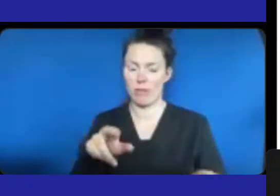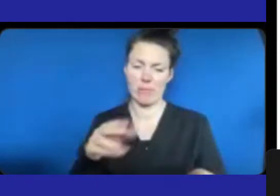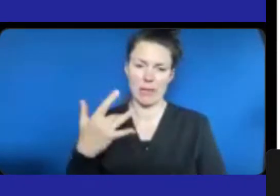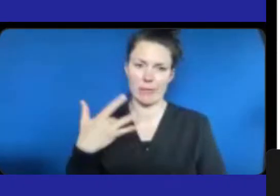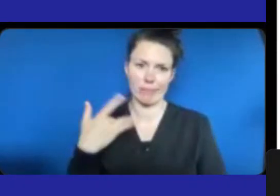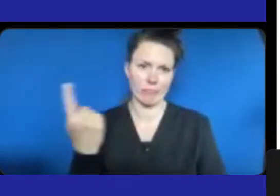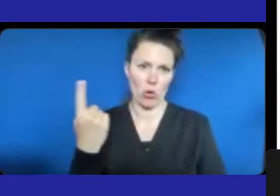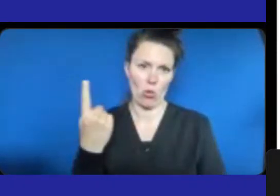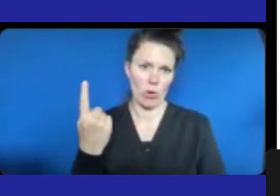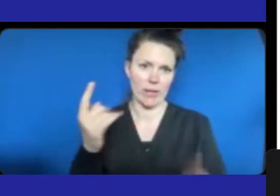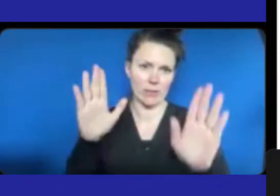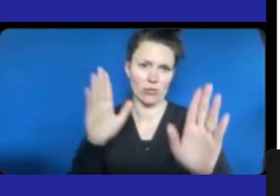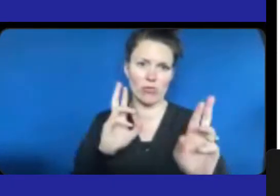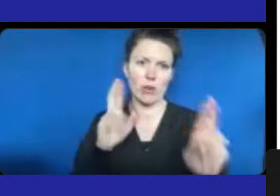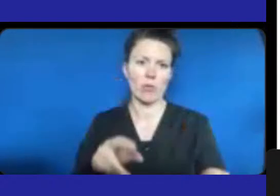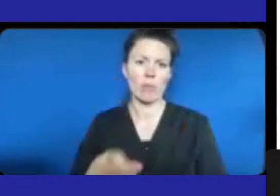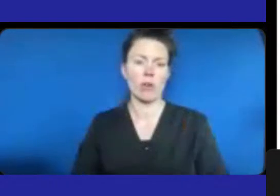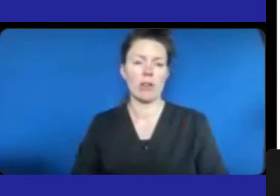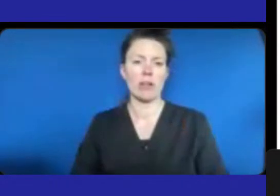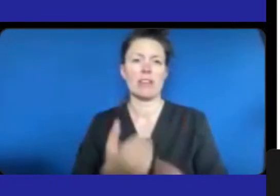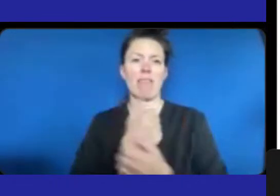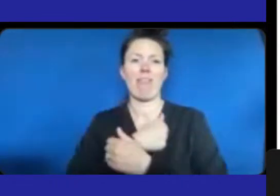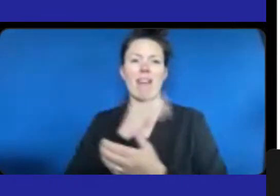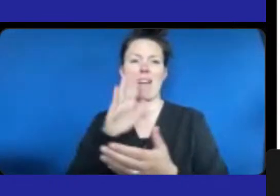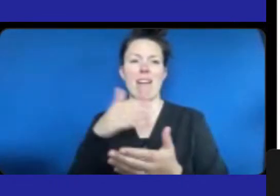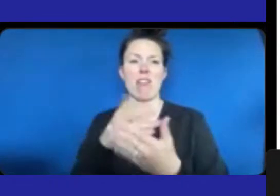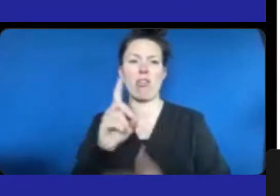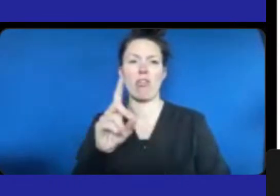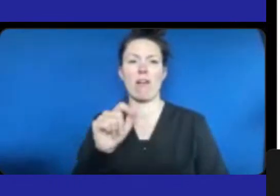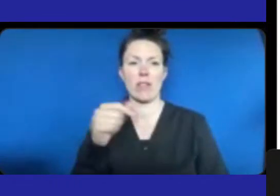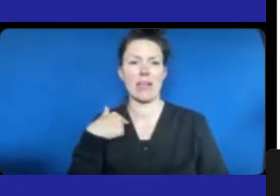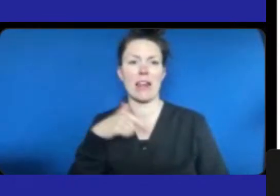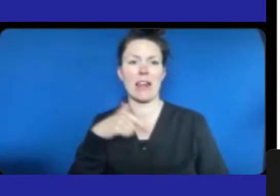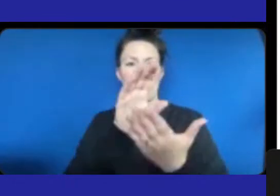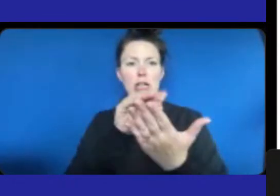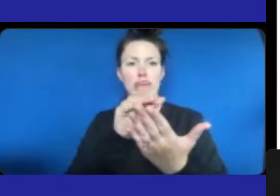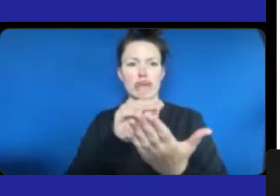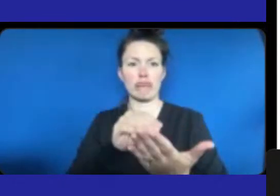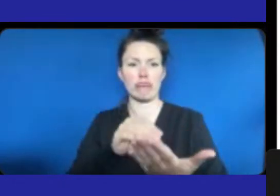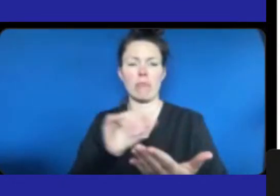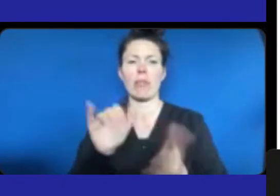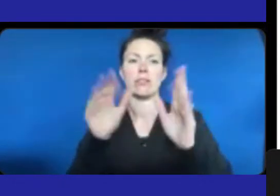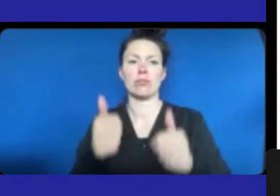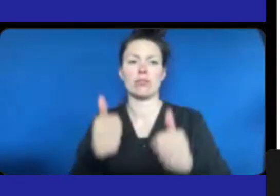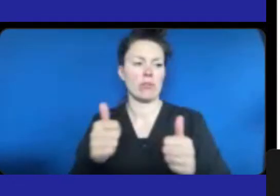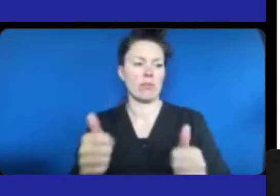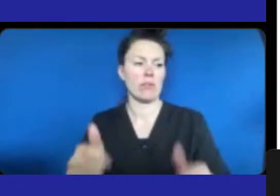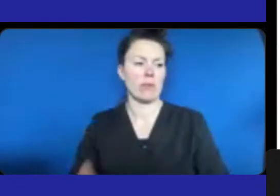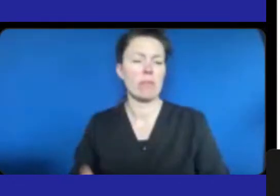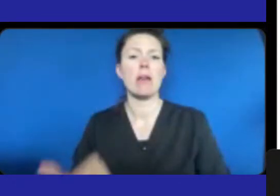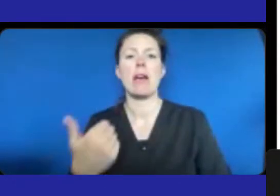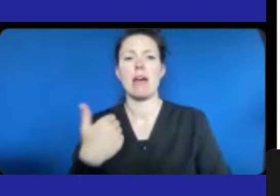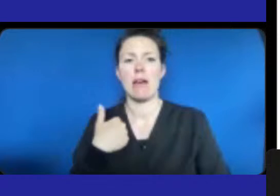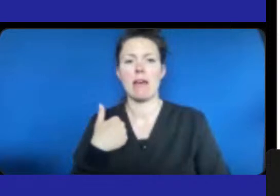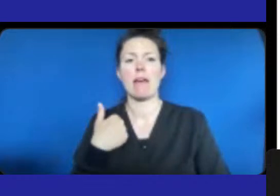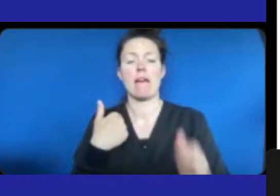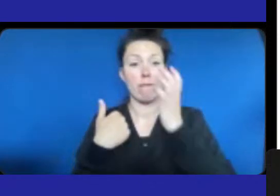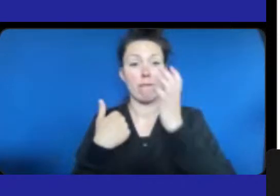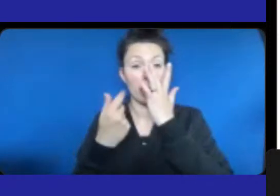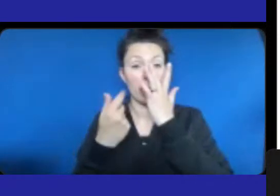always. I love all the data that we're keeping track of here. It's terrific. I have a couple